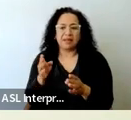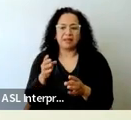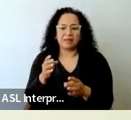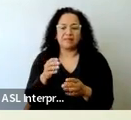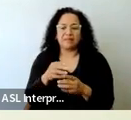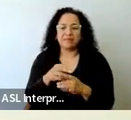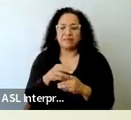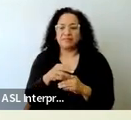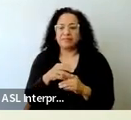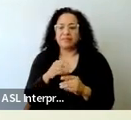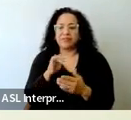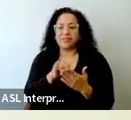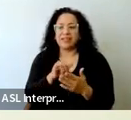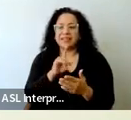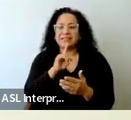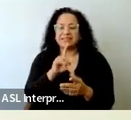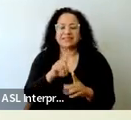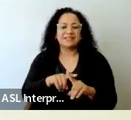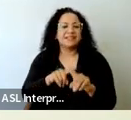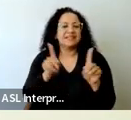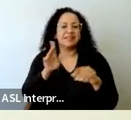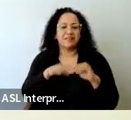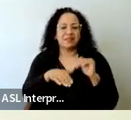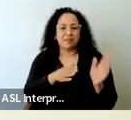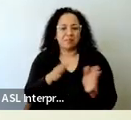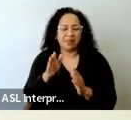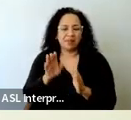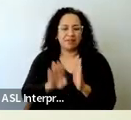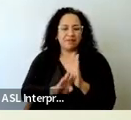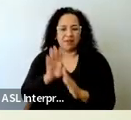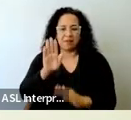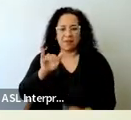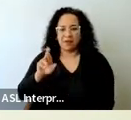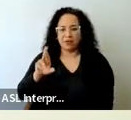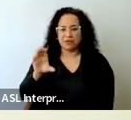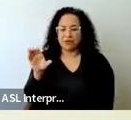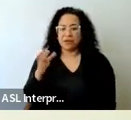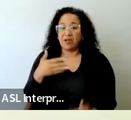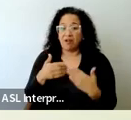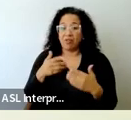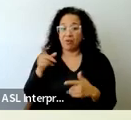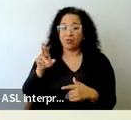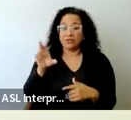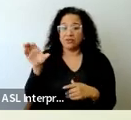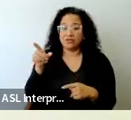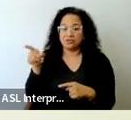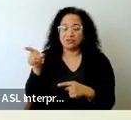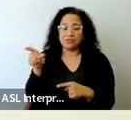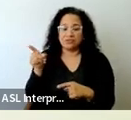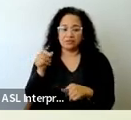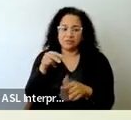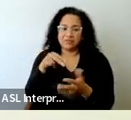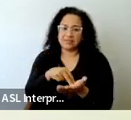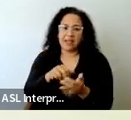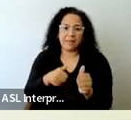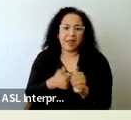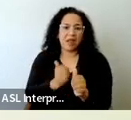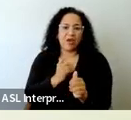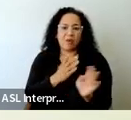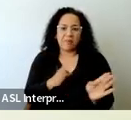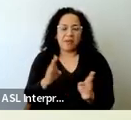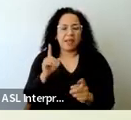slide. This is different than the plans developed with the regional center. Although regional centers stand behind our plans and believe that